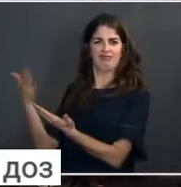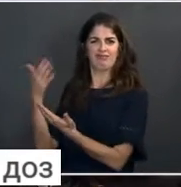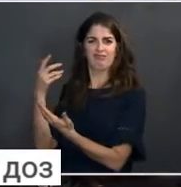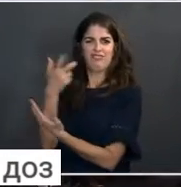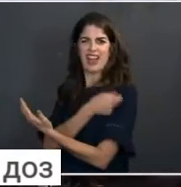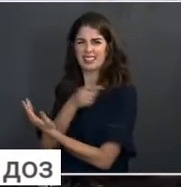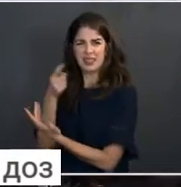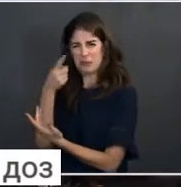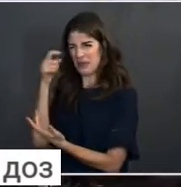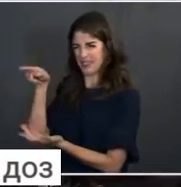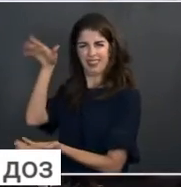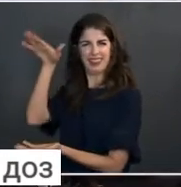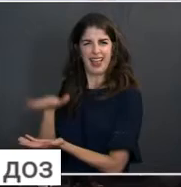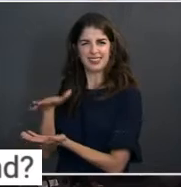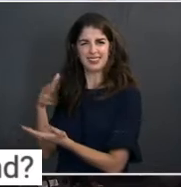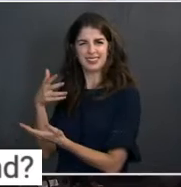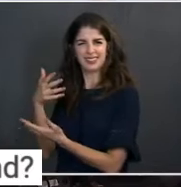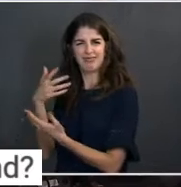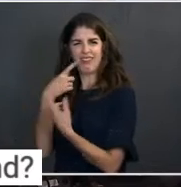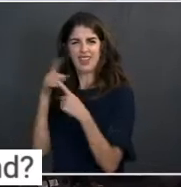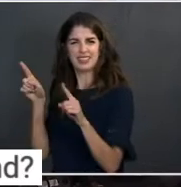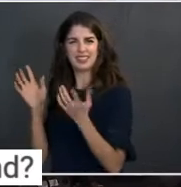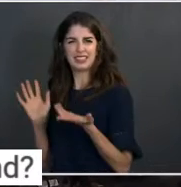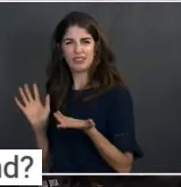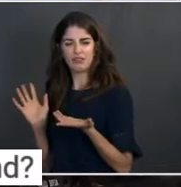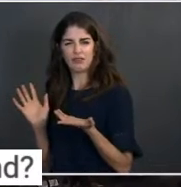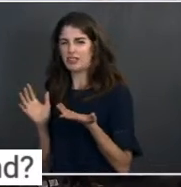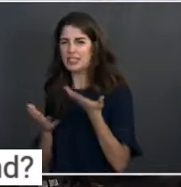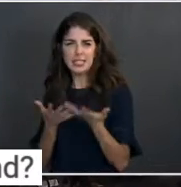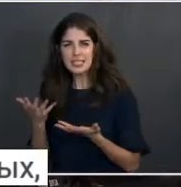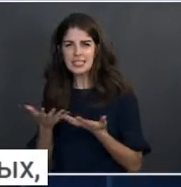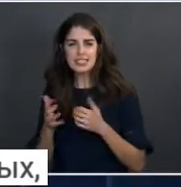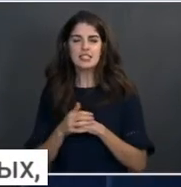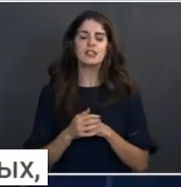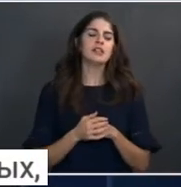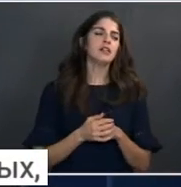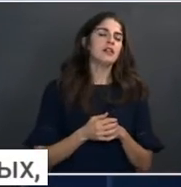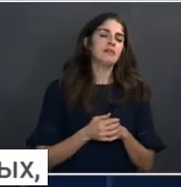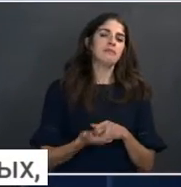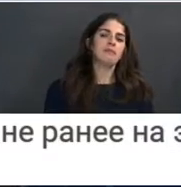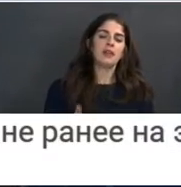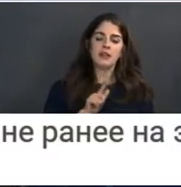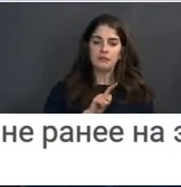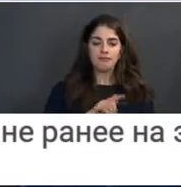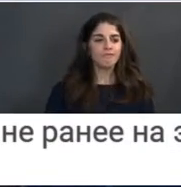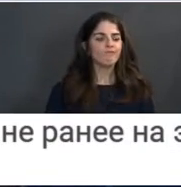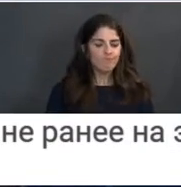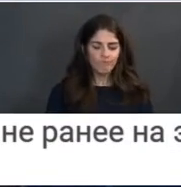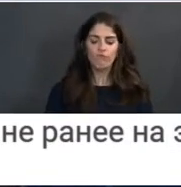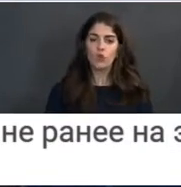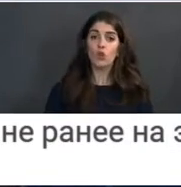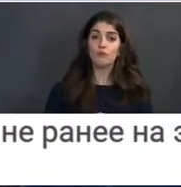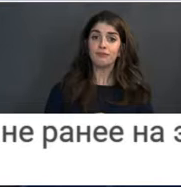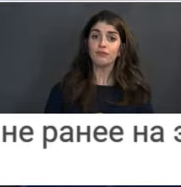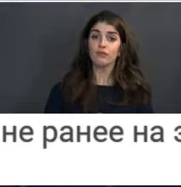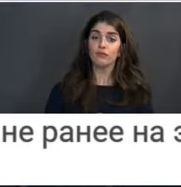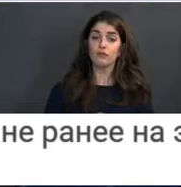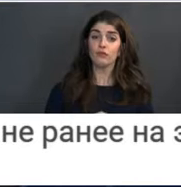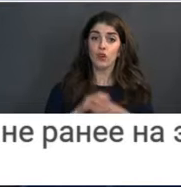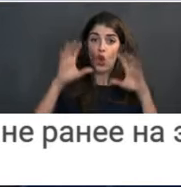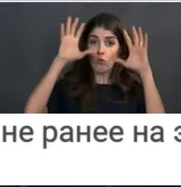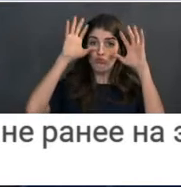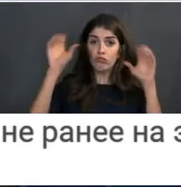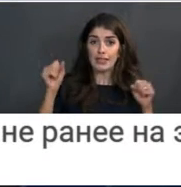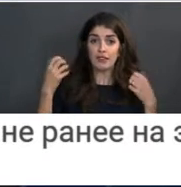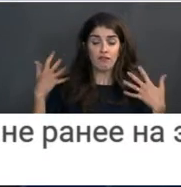that would have, given how many doses have already been bought on the front? Well, first, when the president announced his